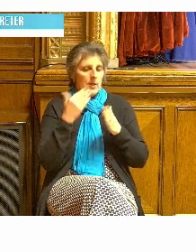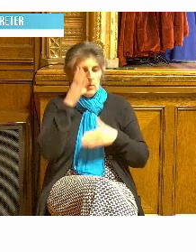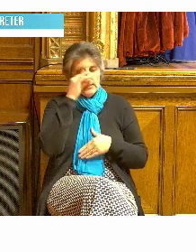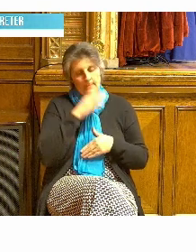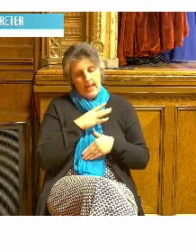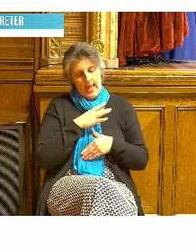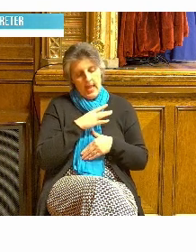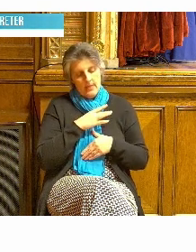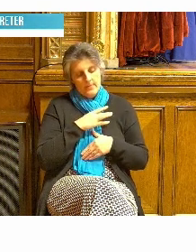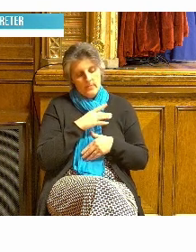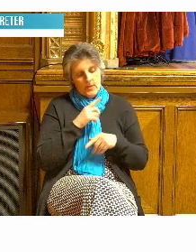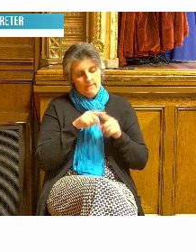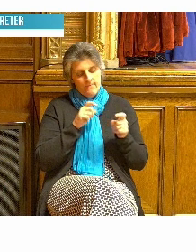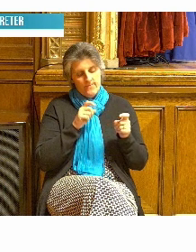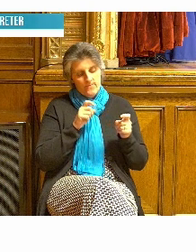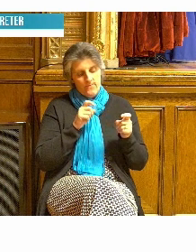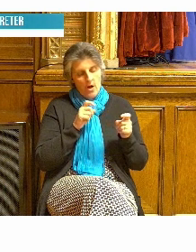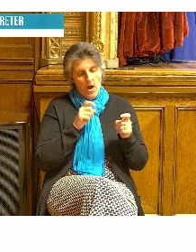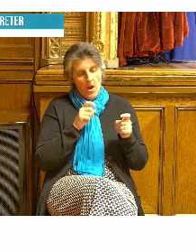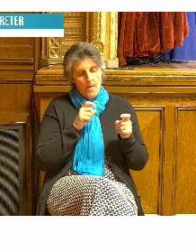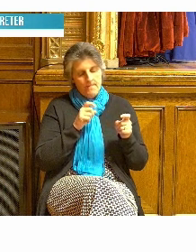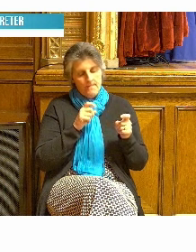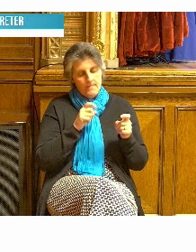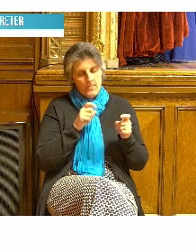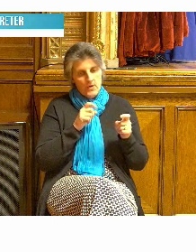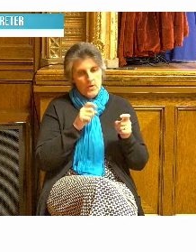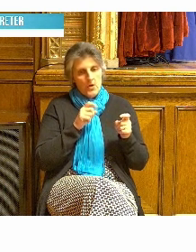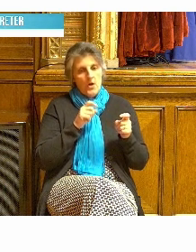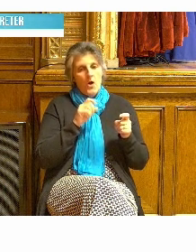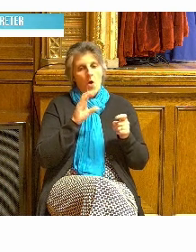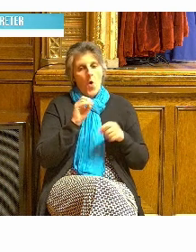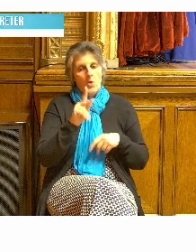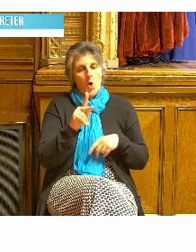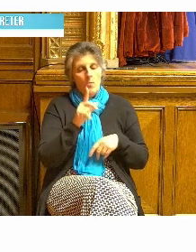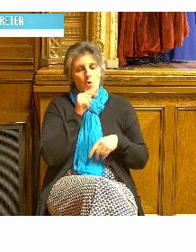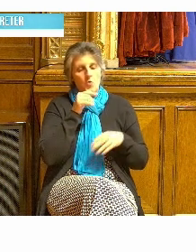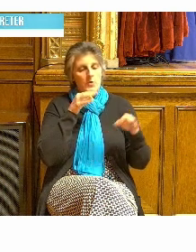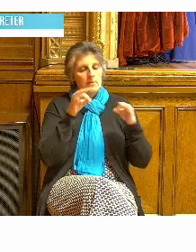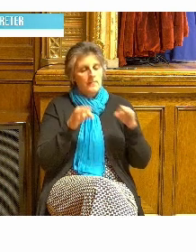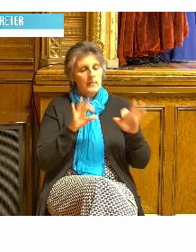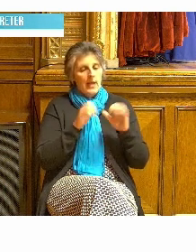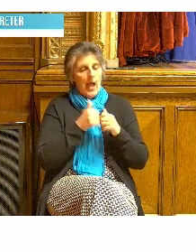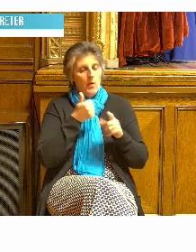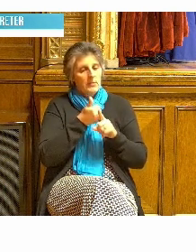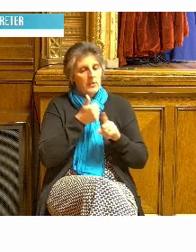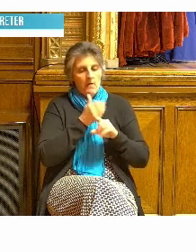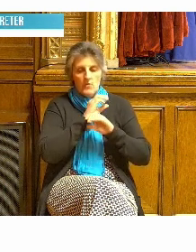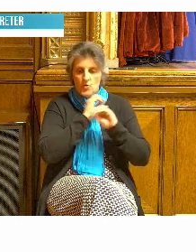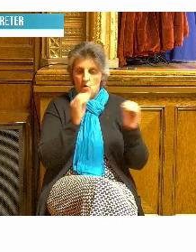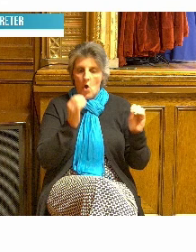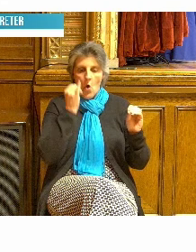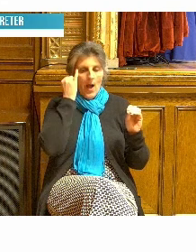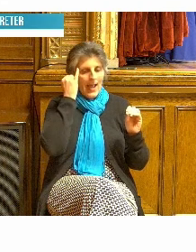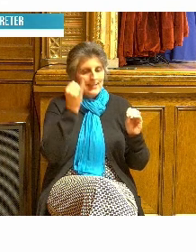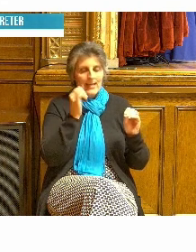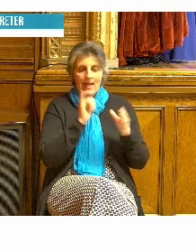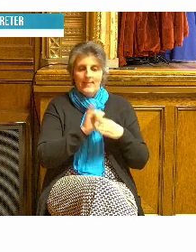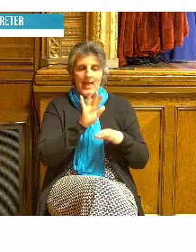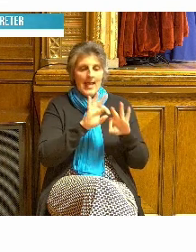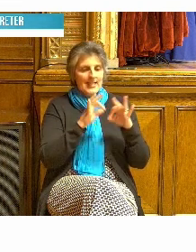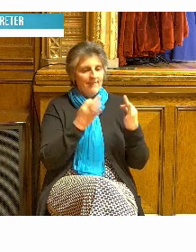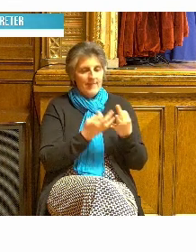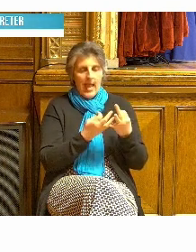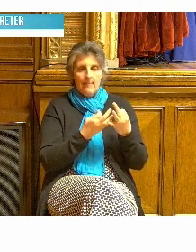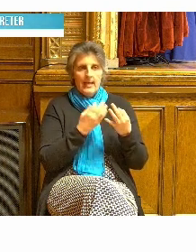man from Greer, Oklahoma, who was talking about how he had no idea that his